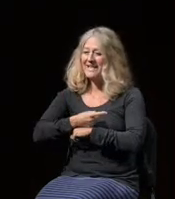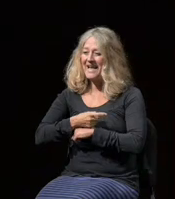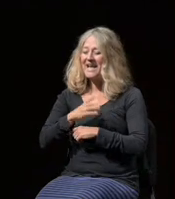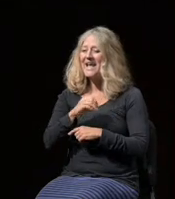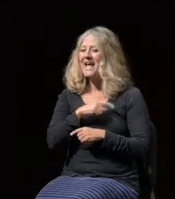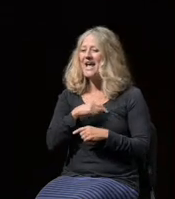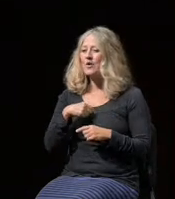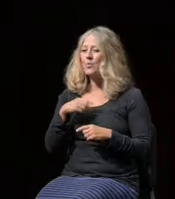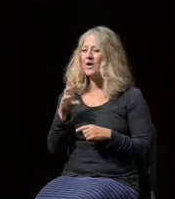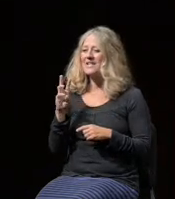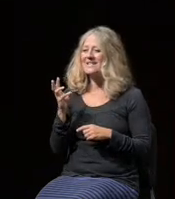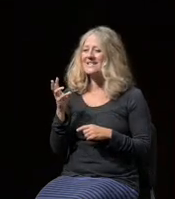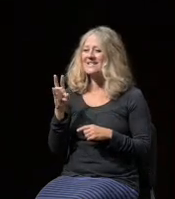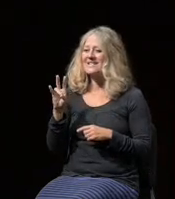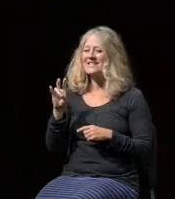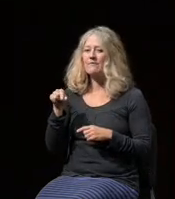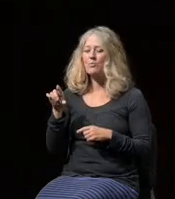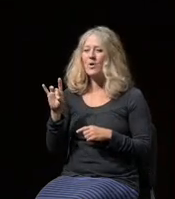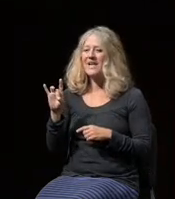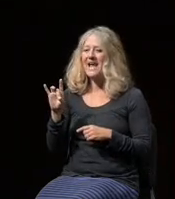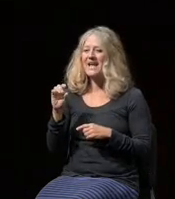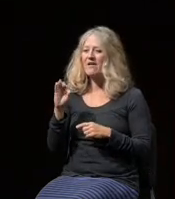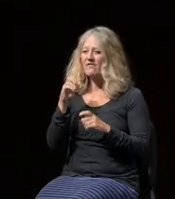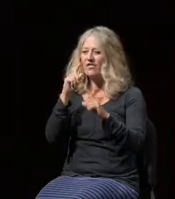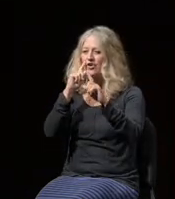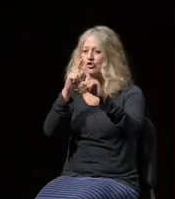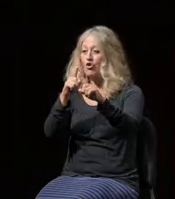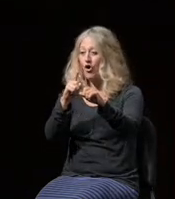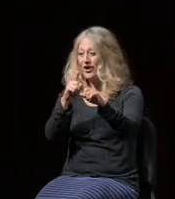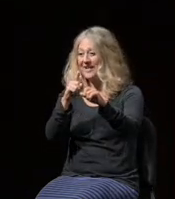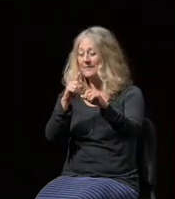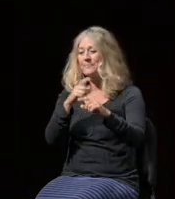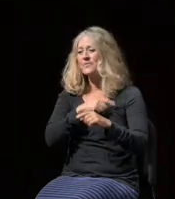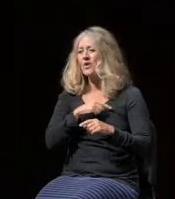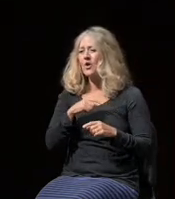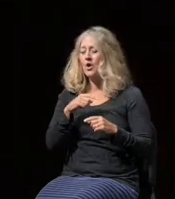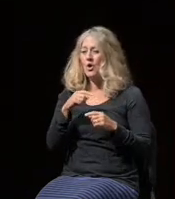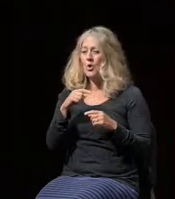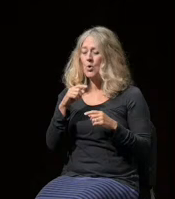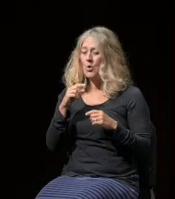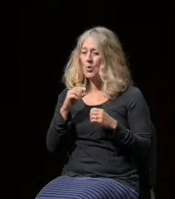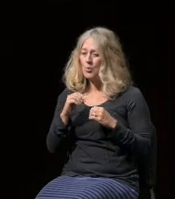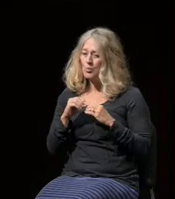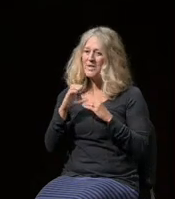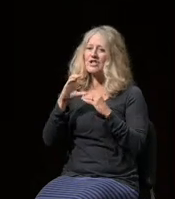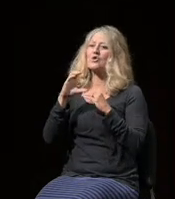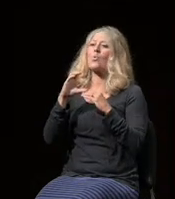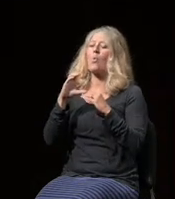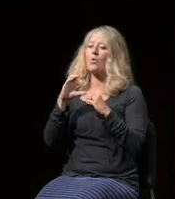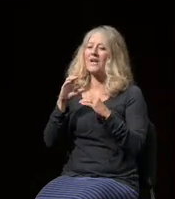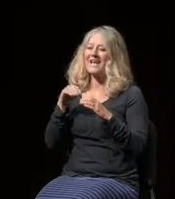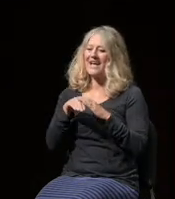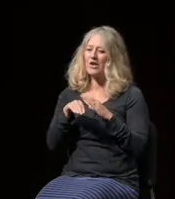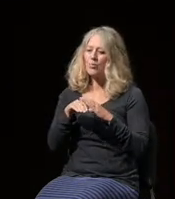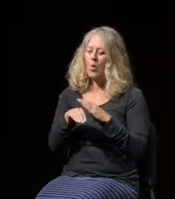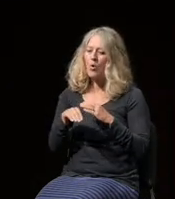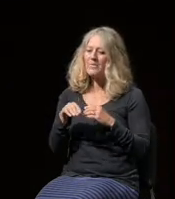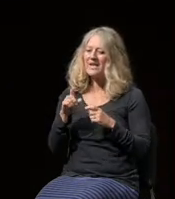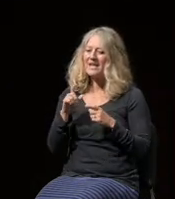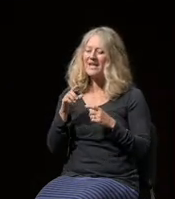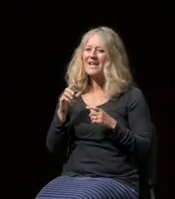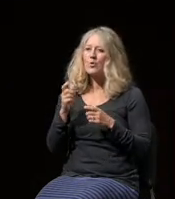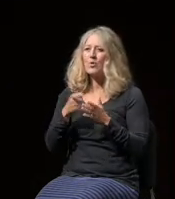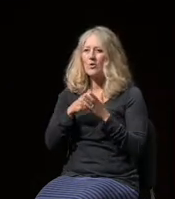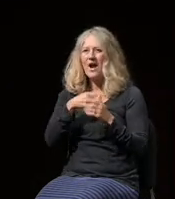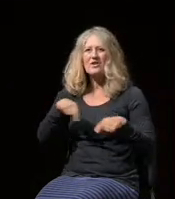at 67.8% of our target. Restoring our enrollment requires each of us to actively engage in